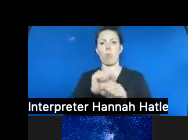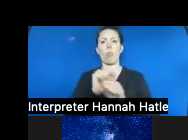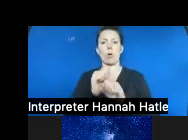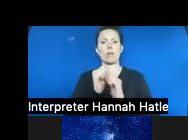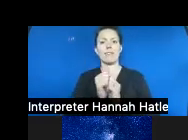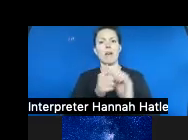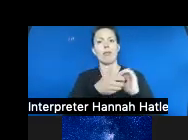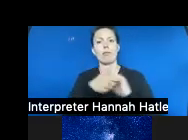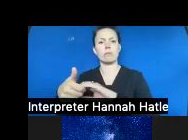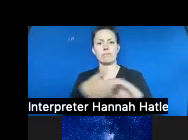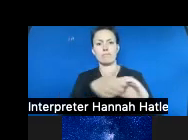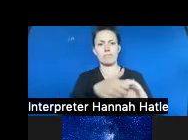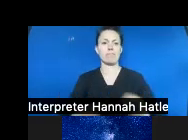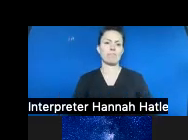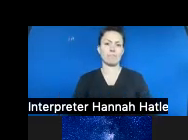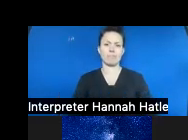Yeah.